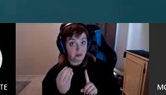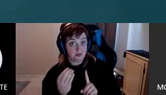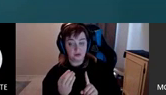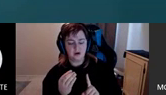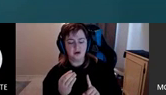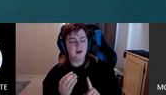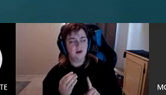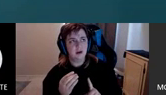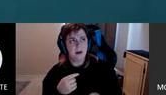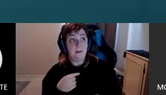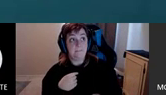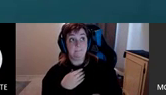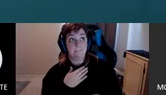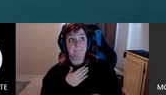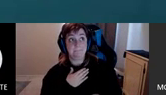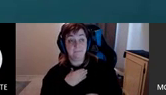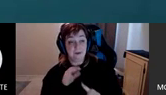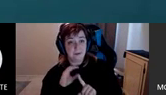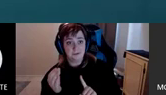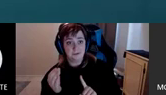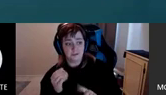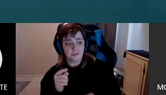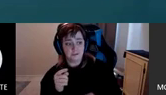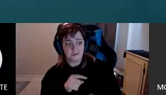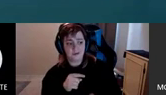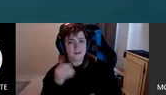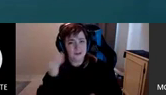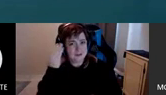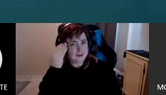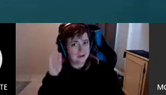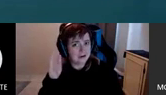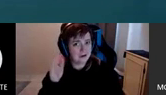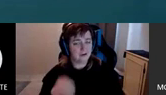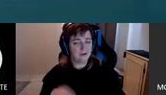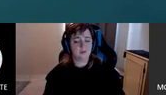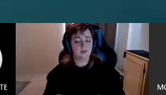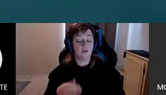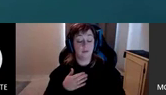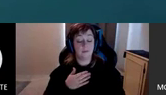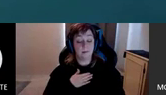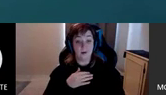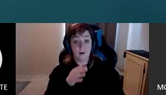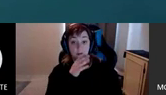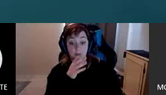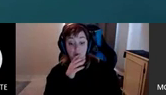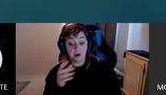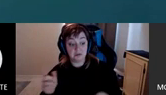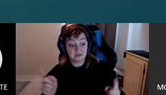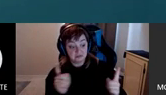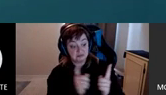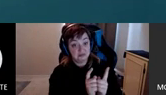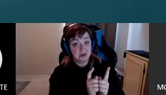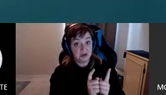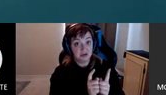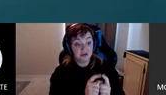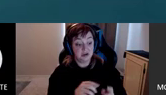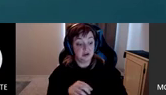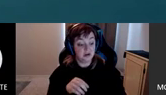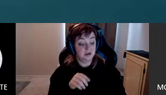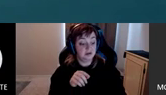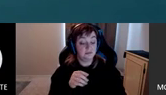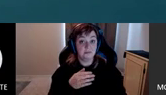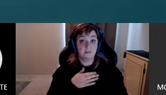I was until back to school night, when my mom came in and had to go from class to class. And when she saw that my mom had an